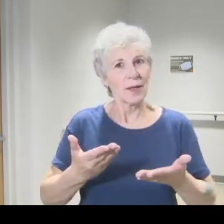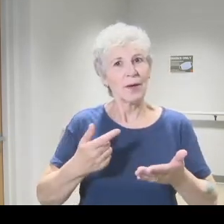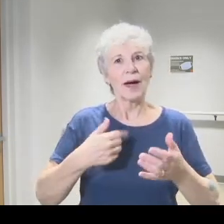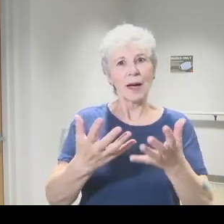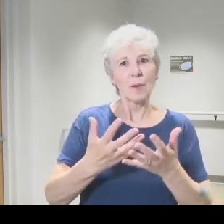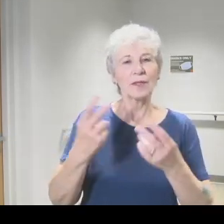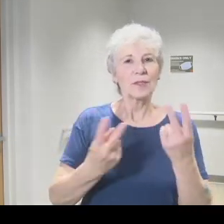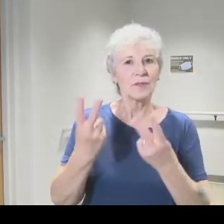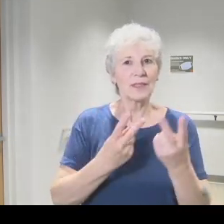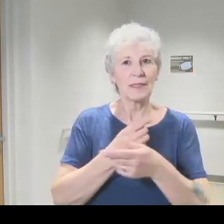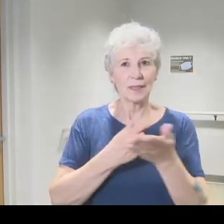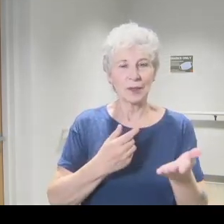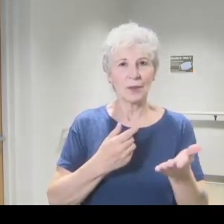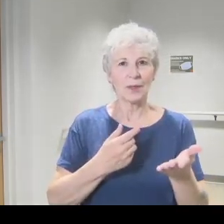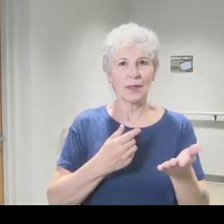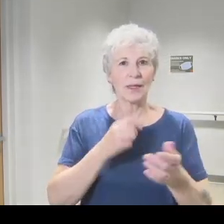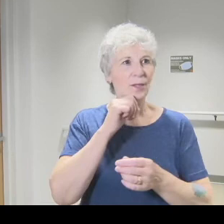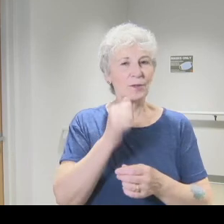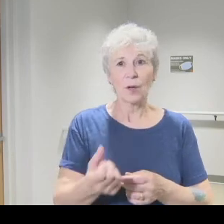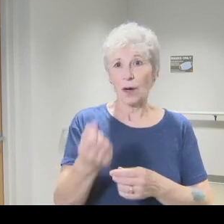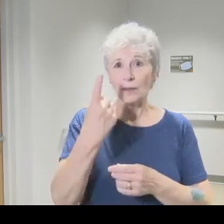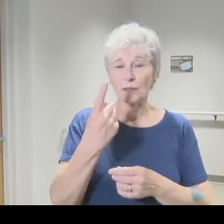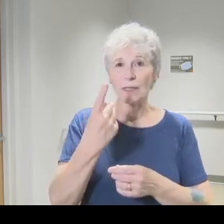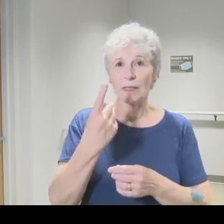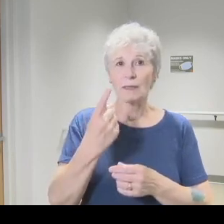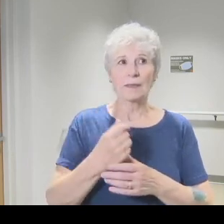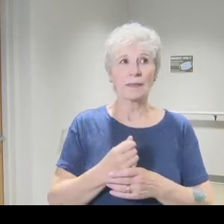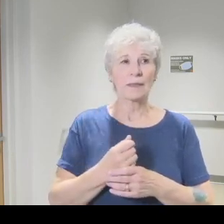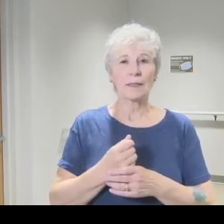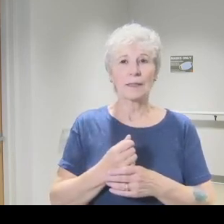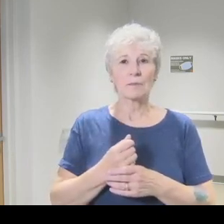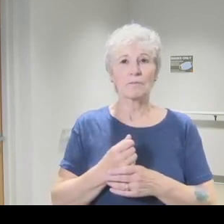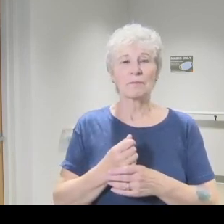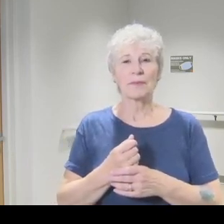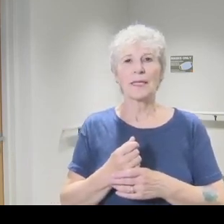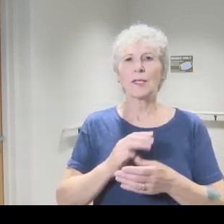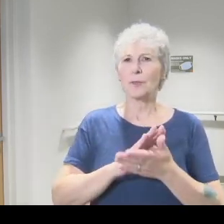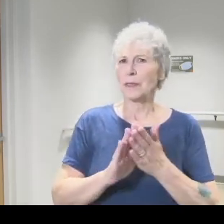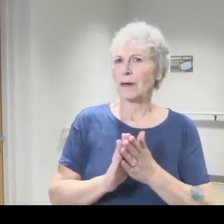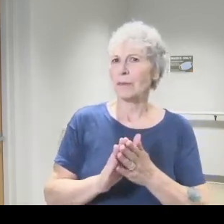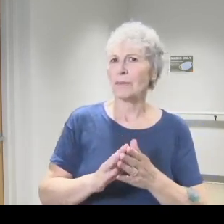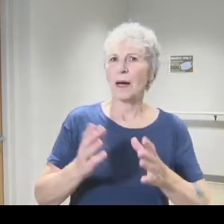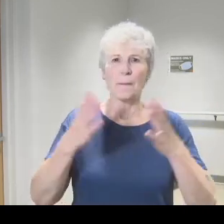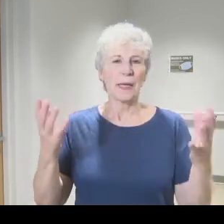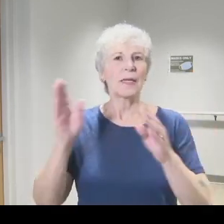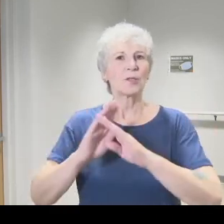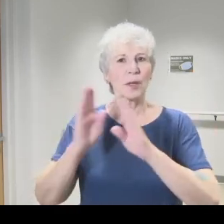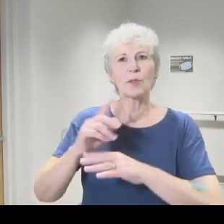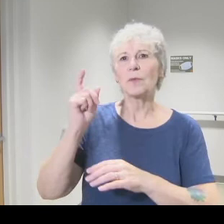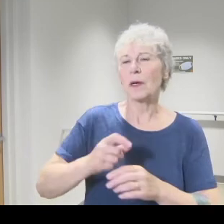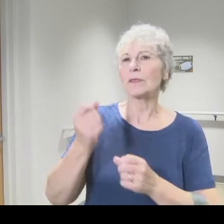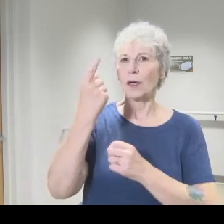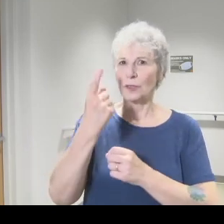friend, you don't understand culture. It's going to get you in hot water. You have to understand it to be able to communicate